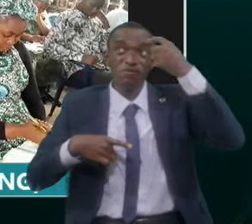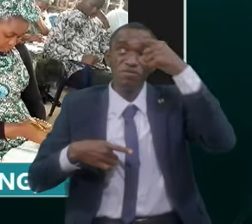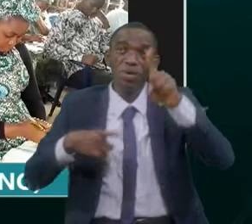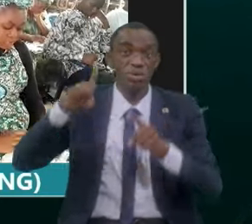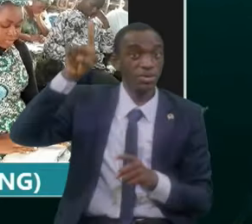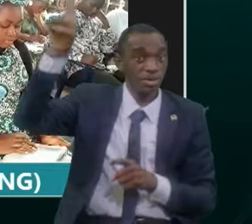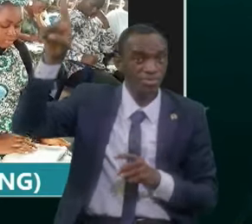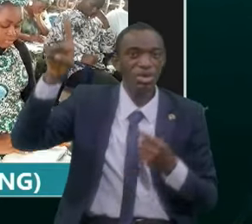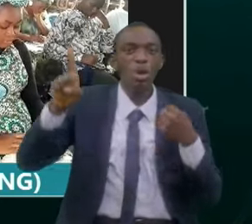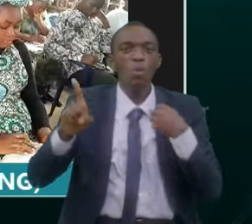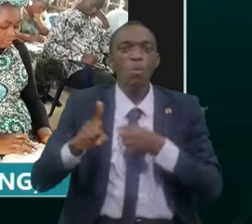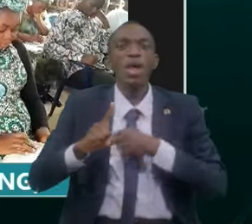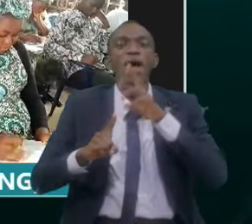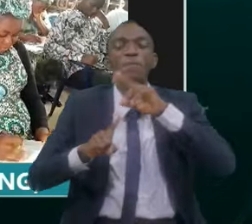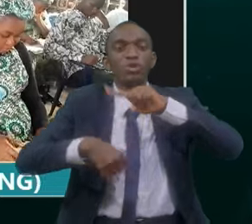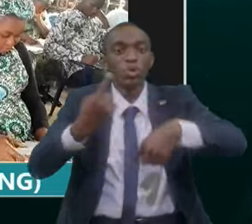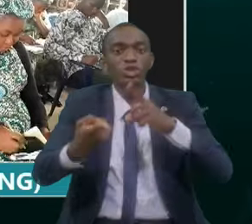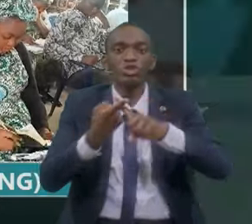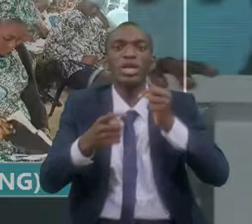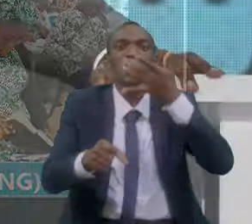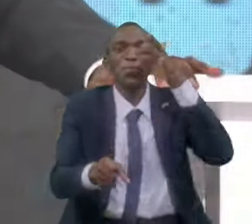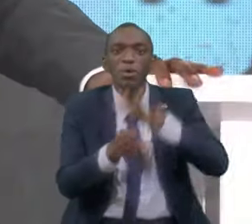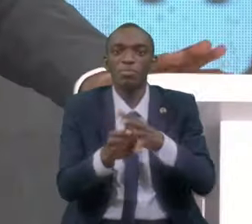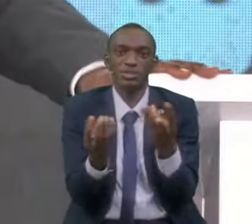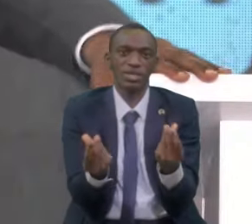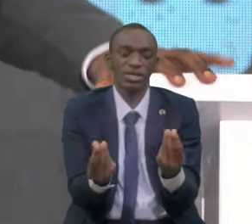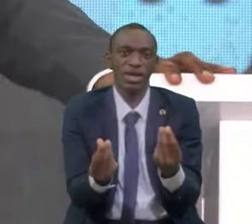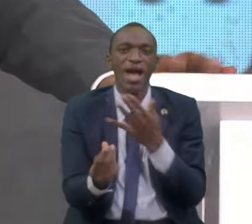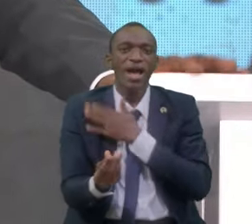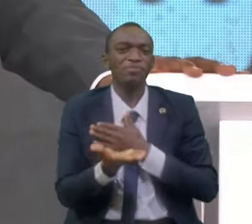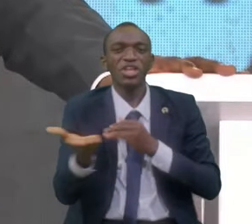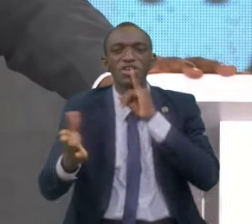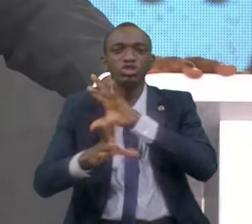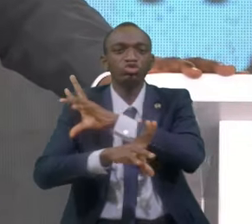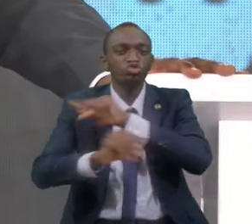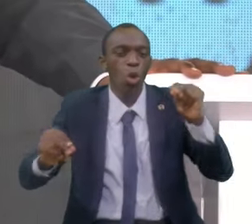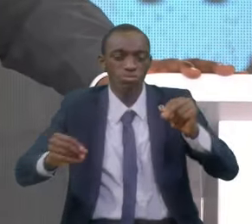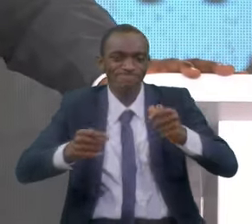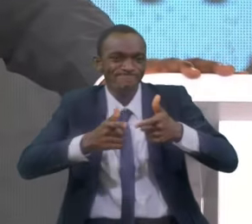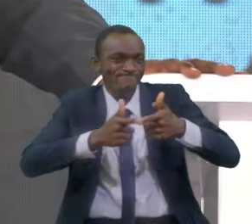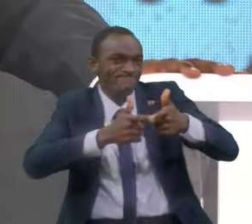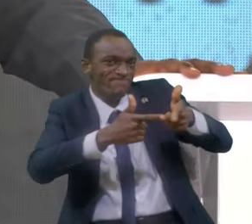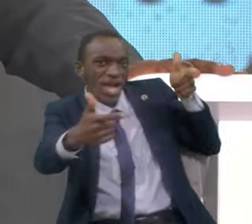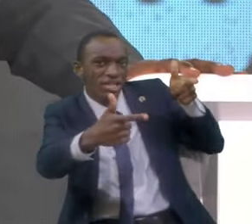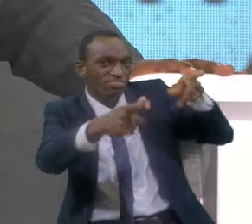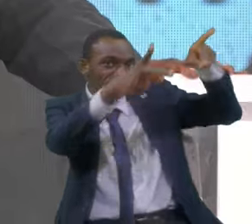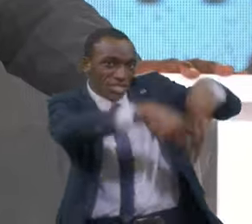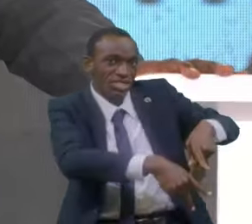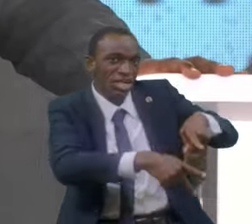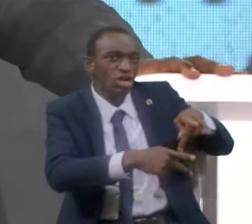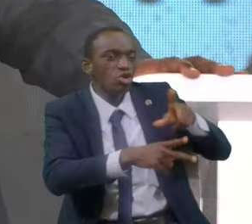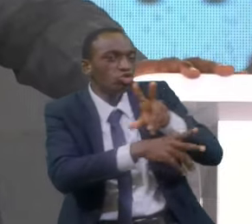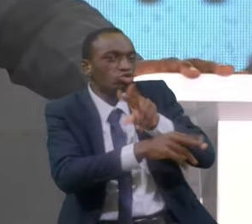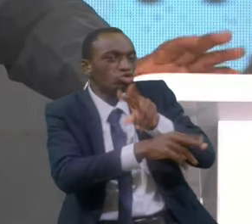We're going to the promised land, and there's no giant, there's no personality that